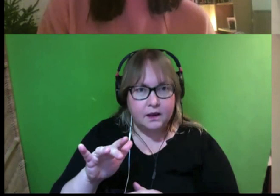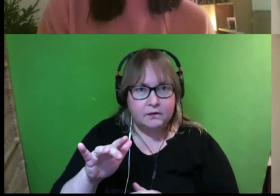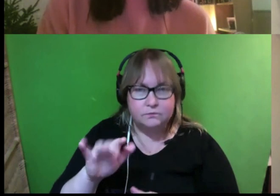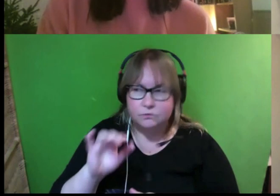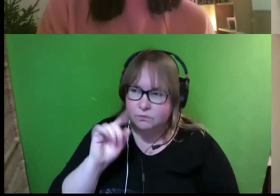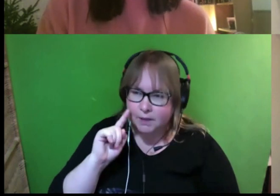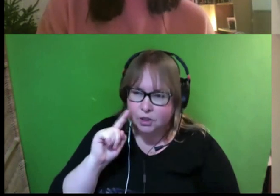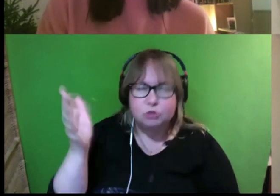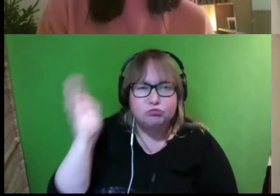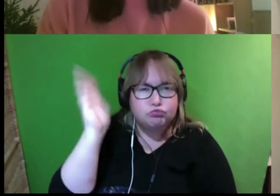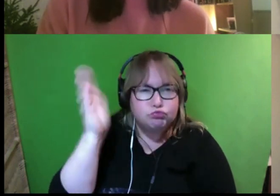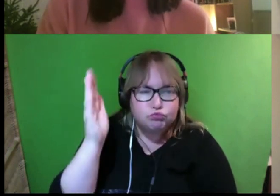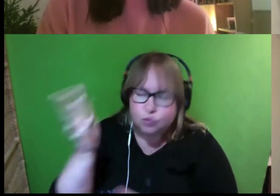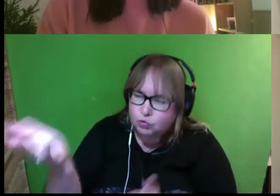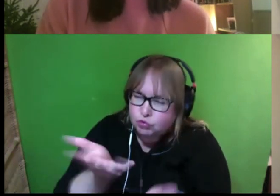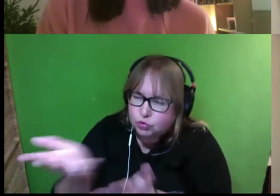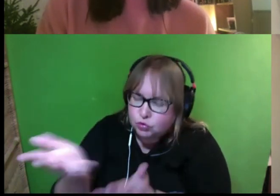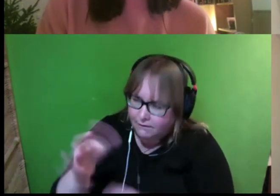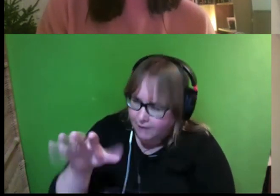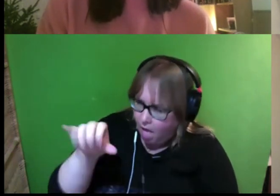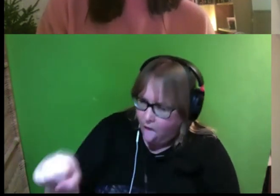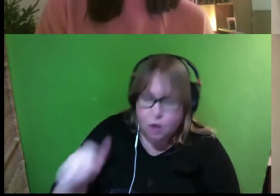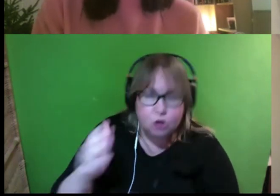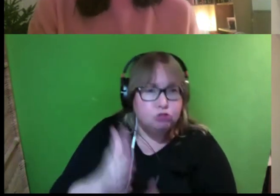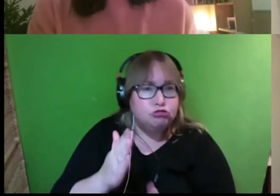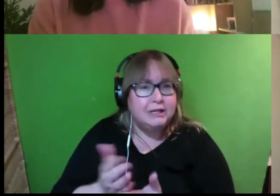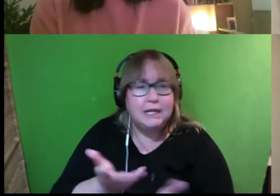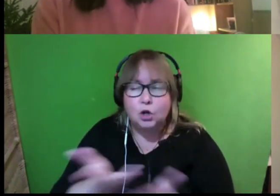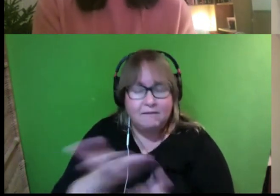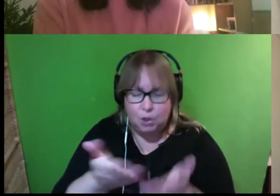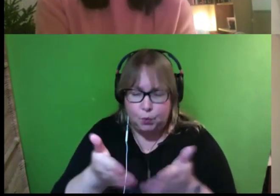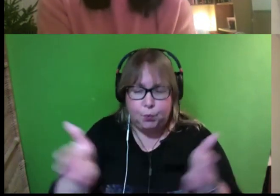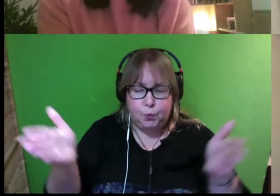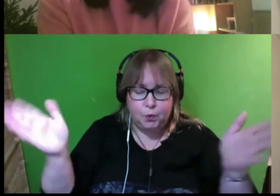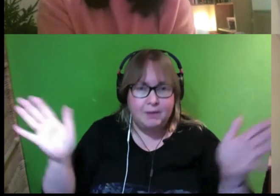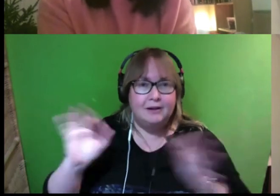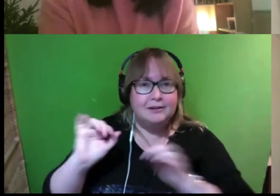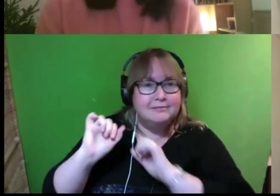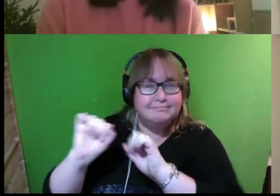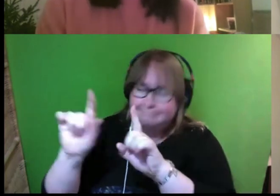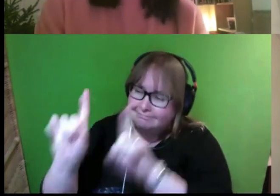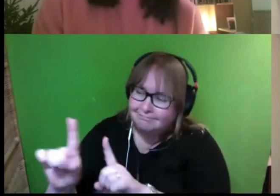comments in the chat, it just felt like such an expansive conversation involving friendship